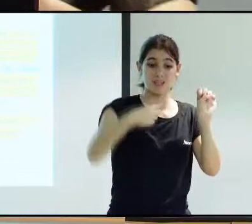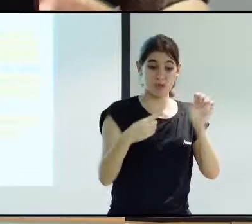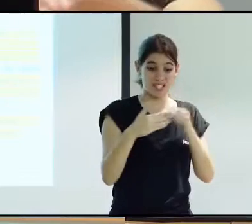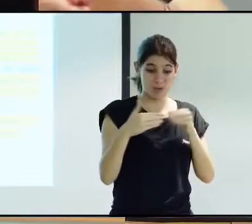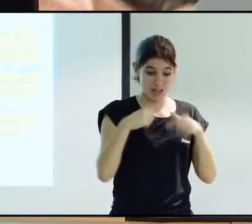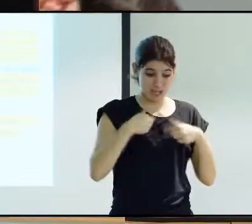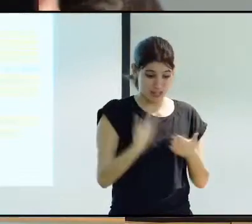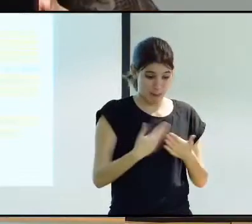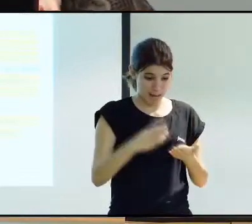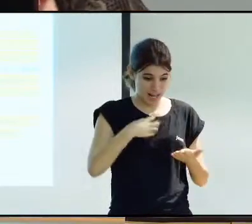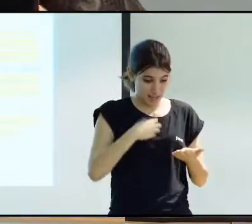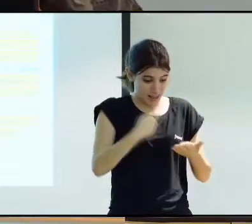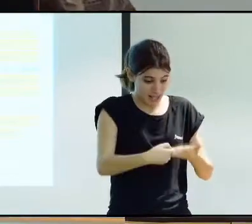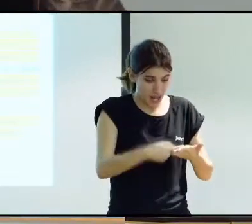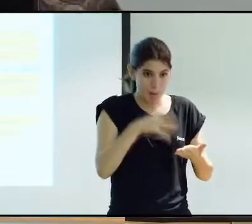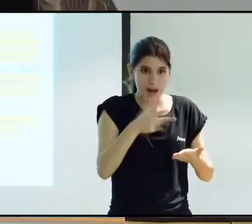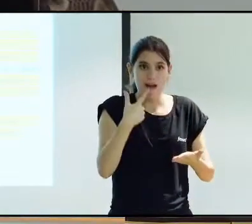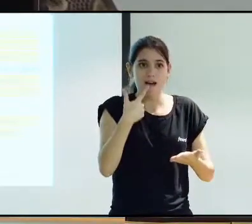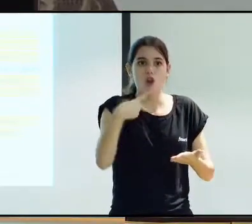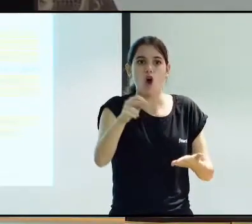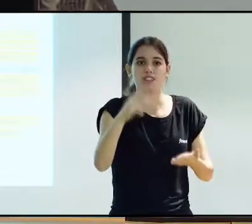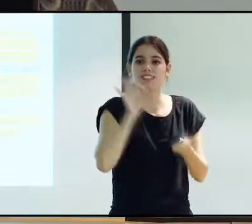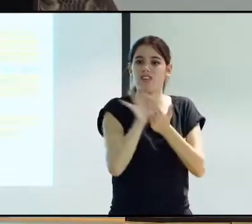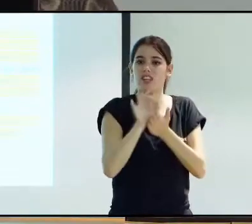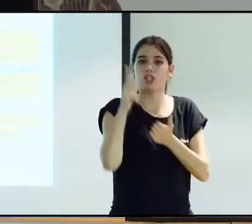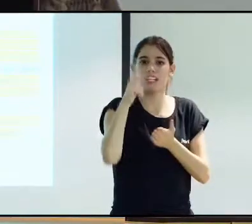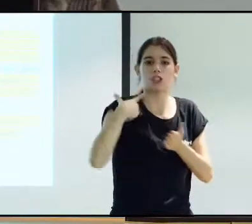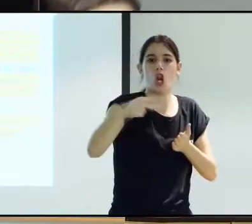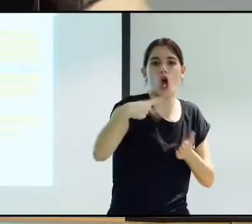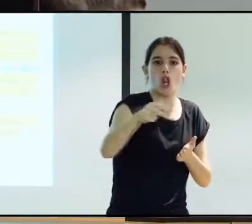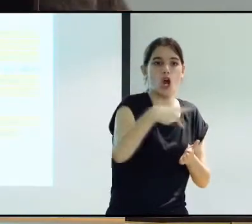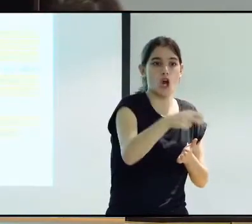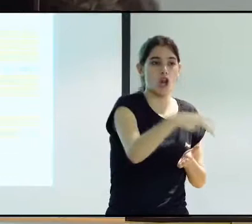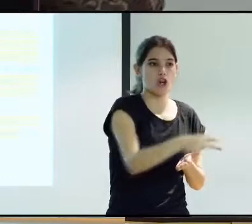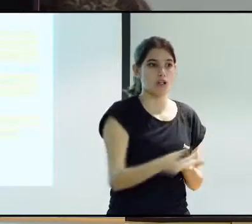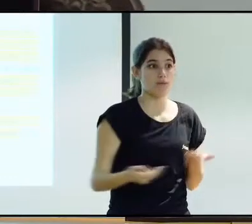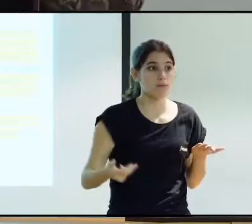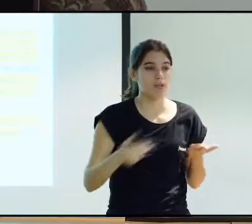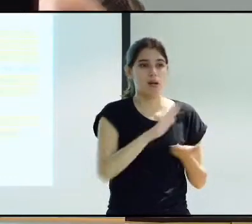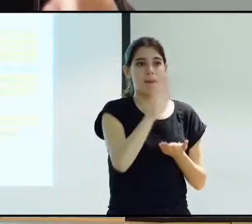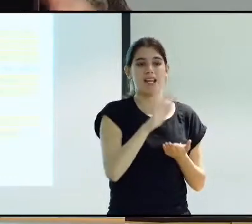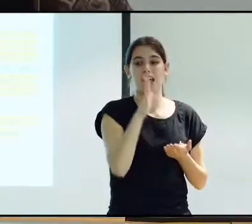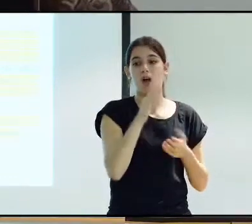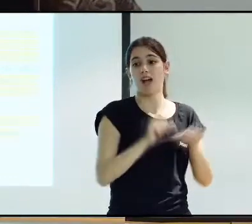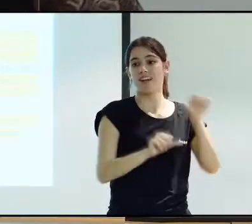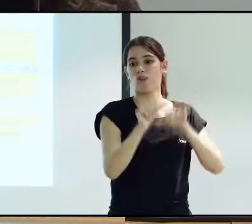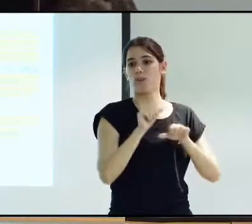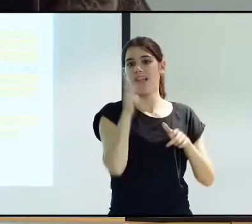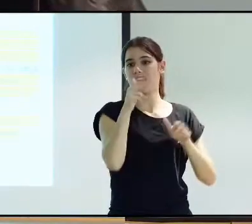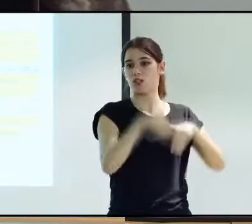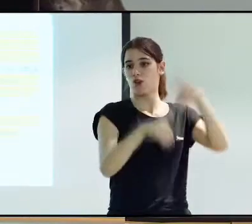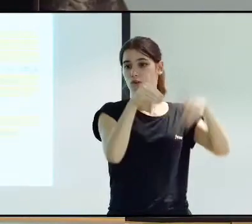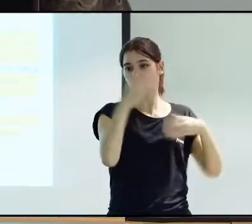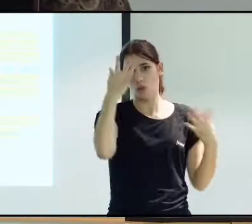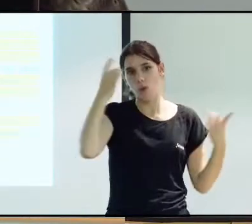had to incapacitate these people to protect people, and now we're using that incapacitation to deny people the right to specific